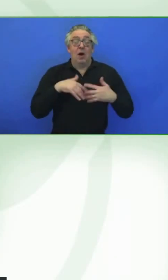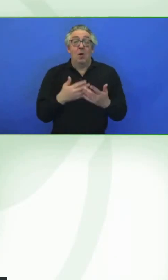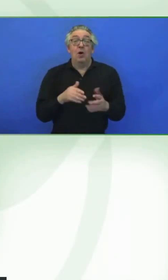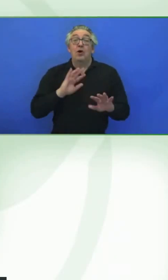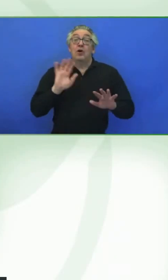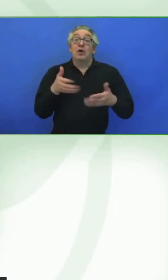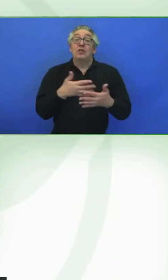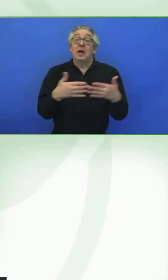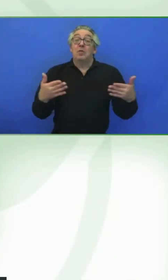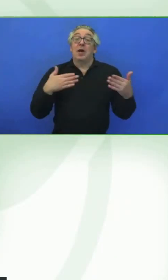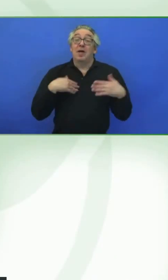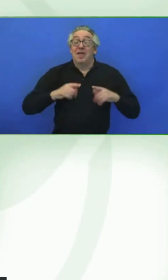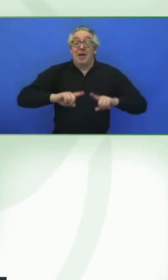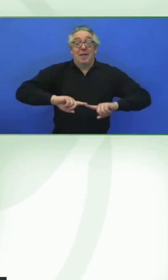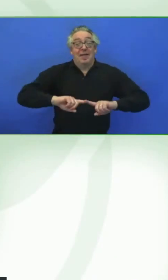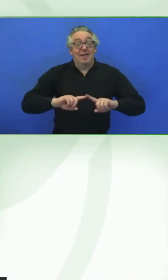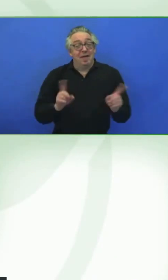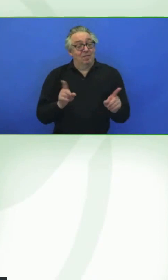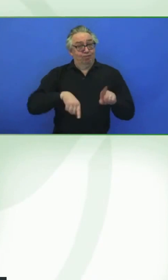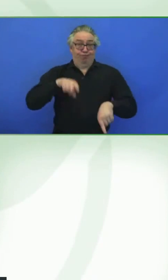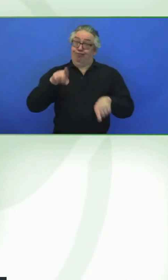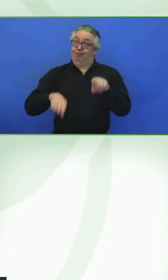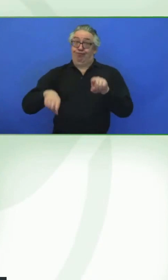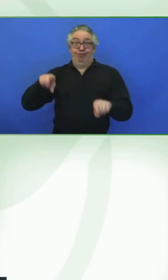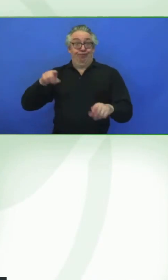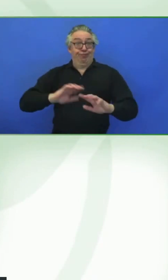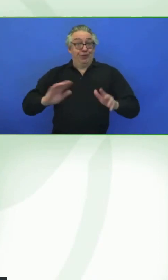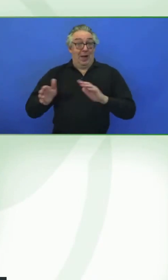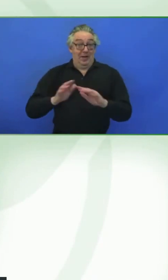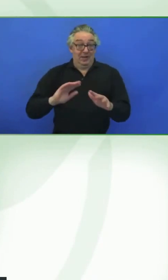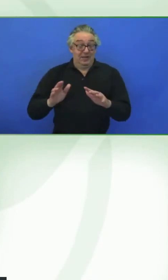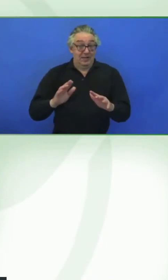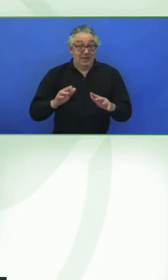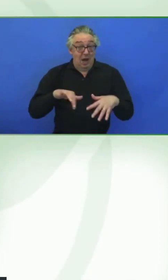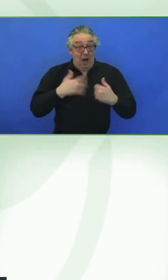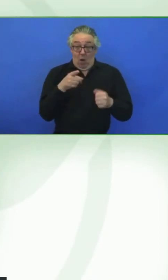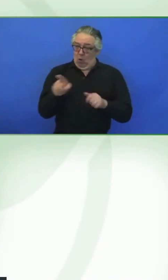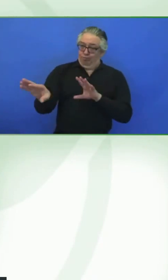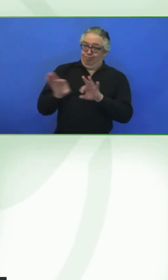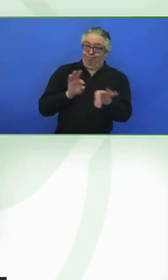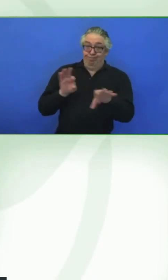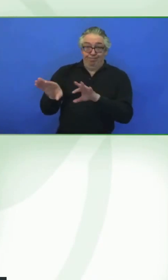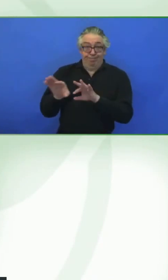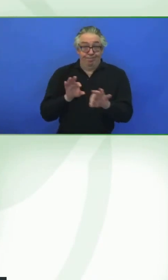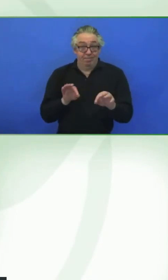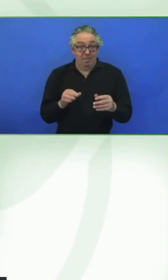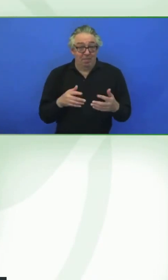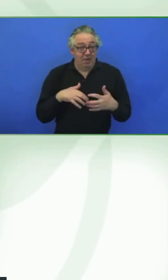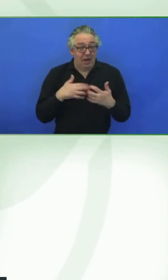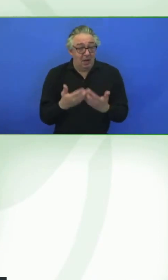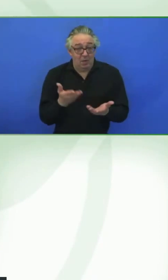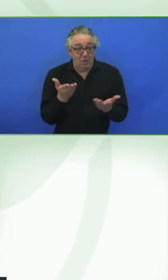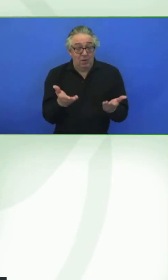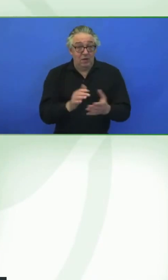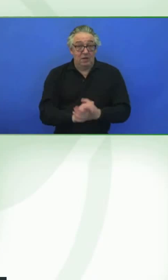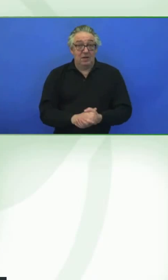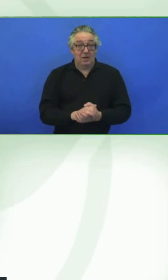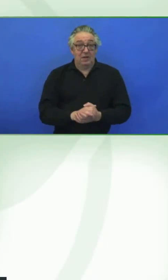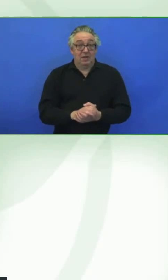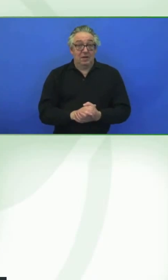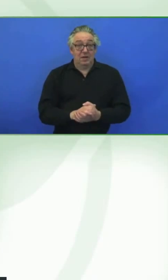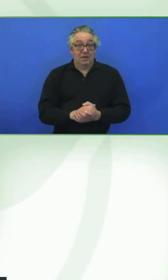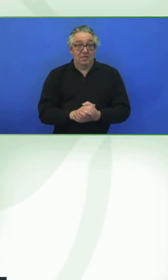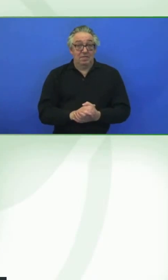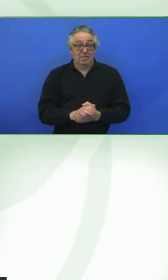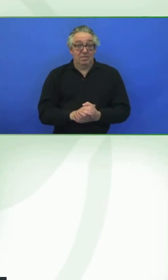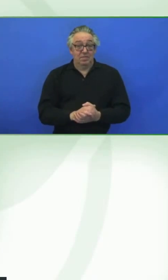How do you cope if you're developing a lexicon? How do you manage the dialects?